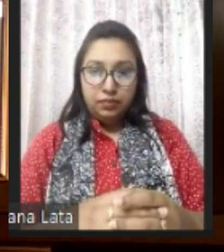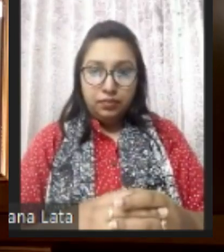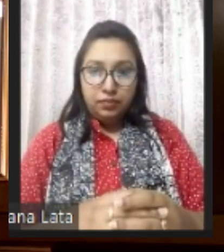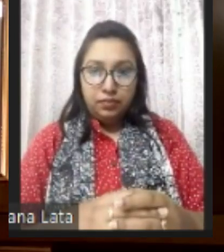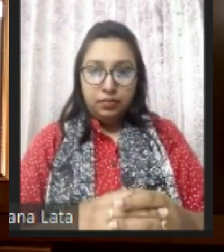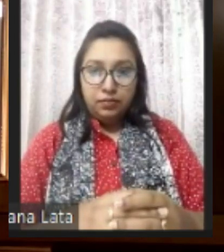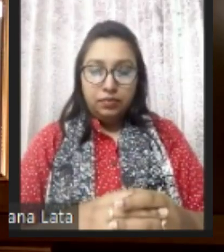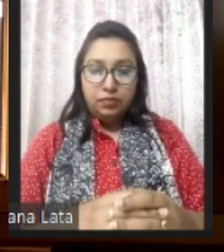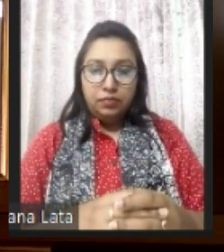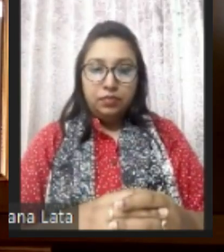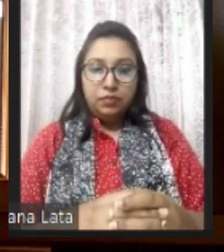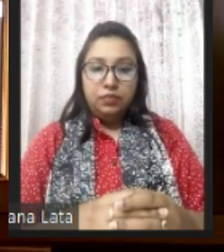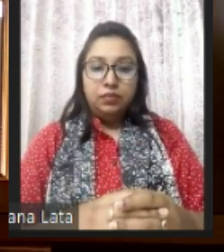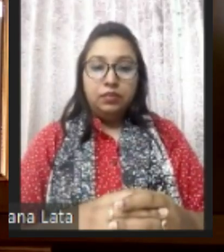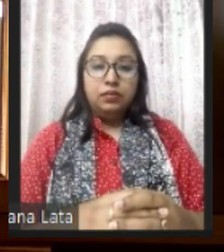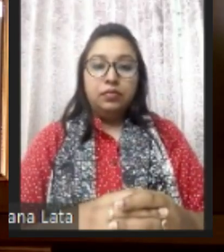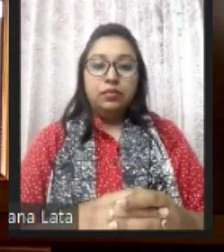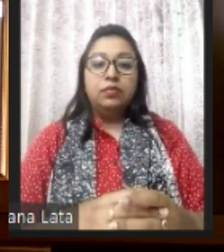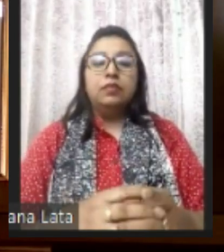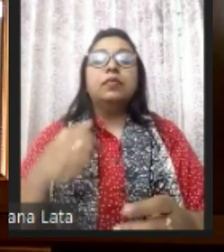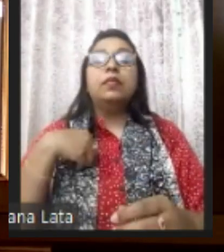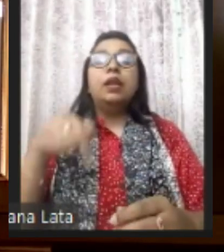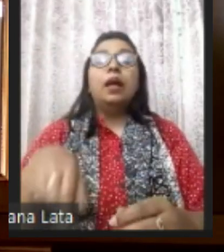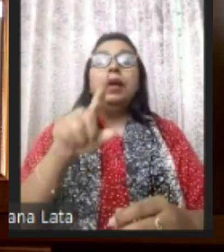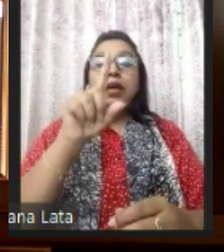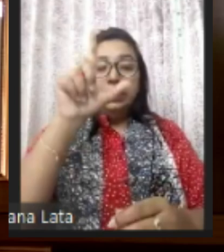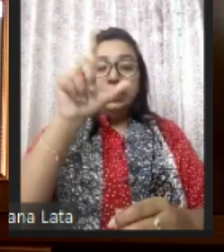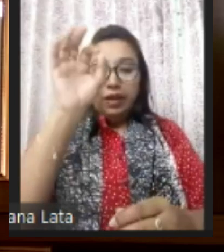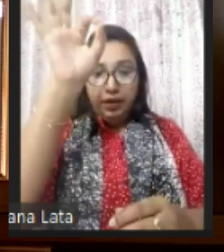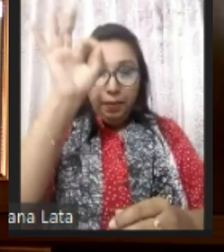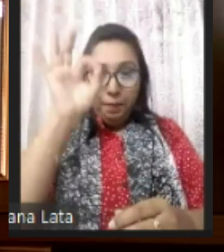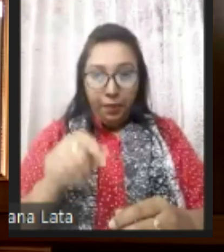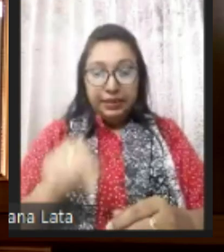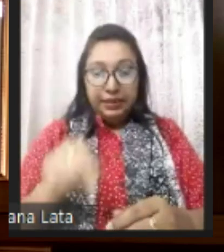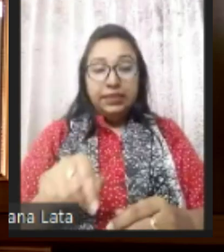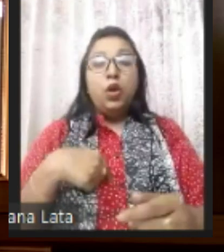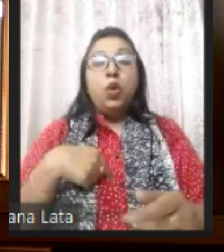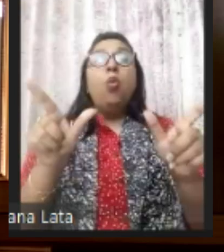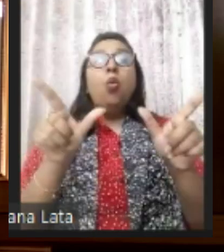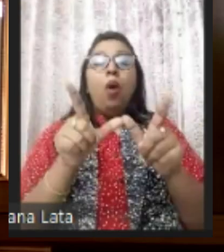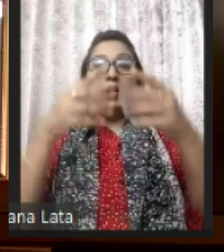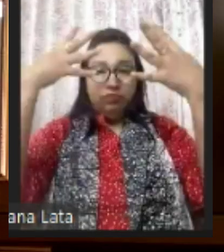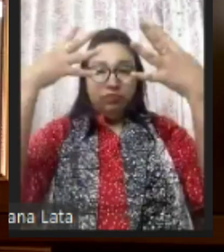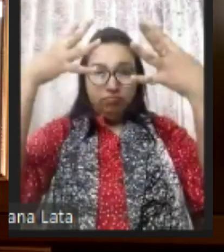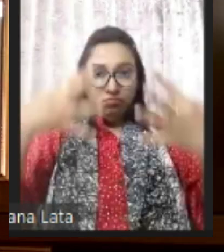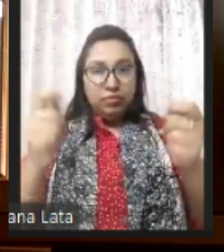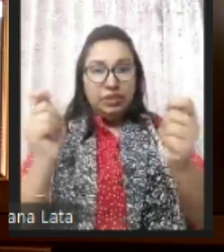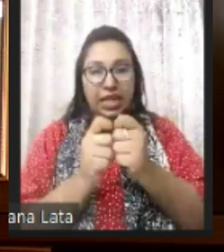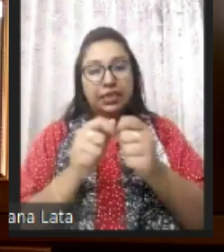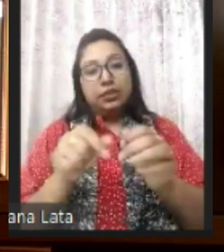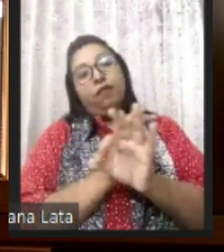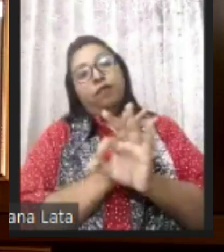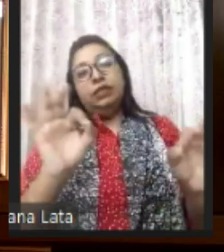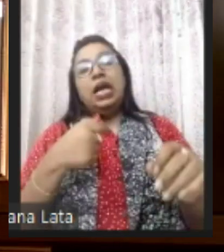And by this time, we ensured 70% of the accessibility in our digital platforms for